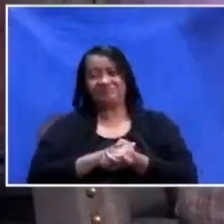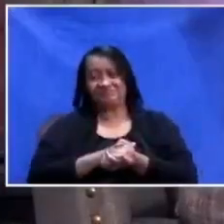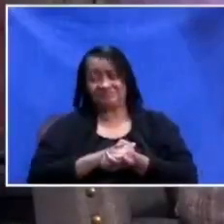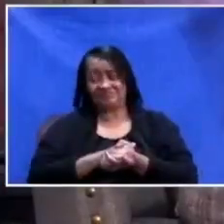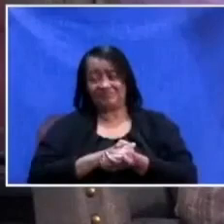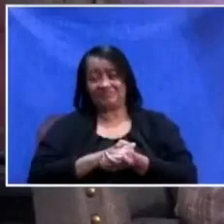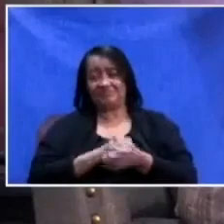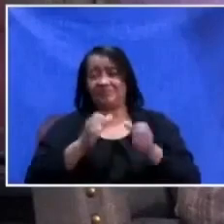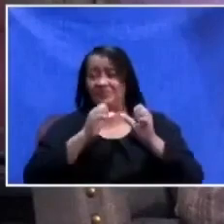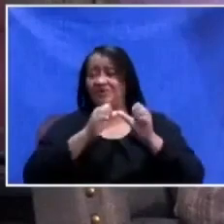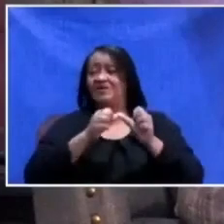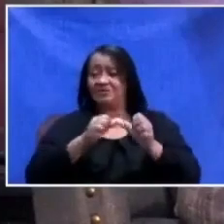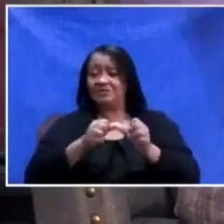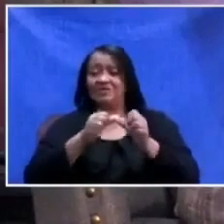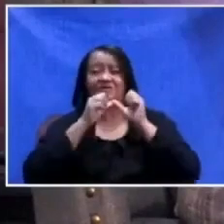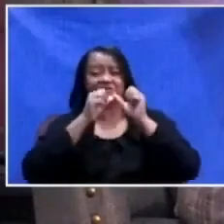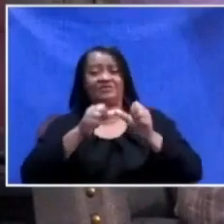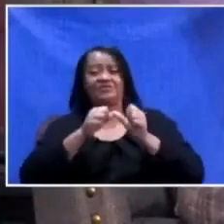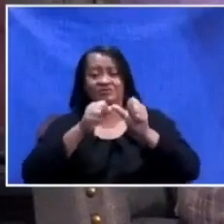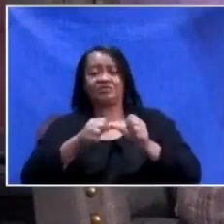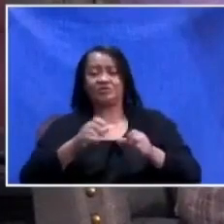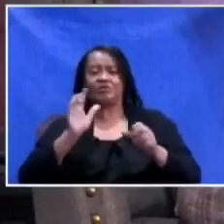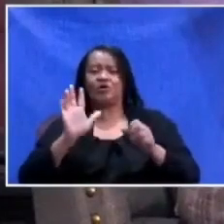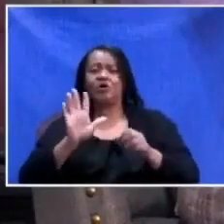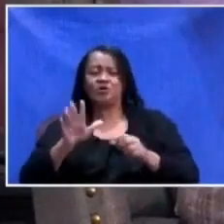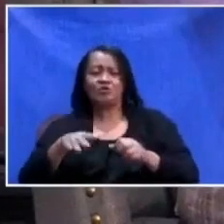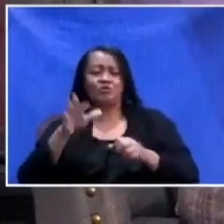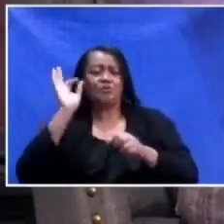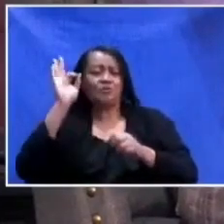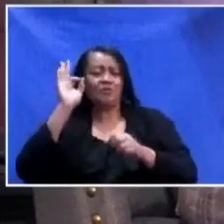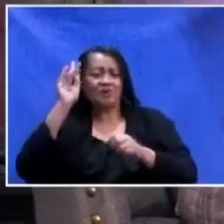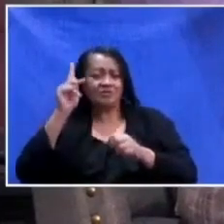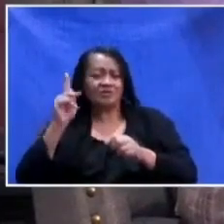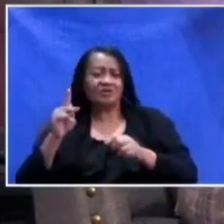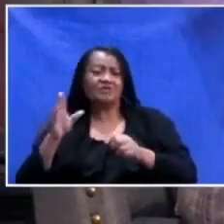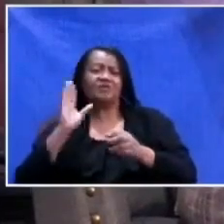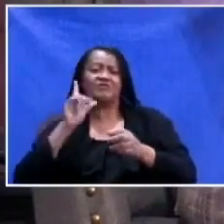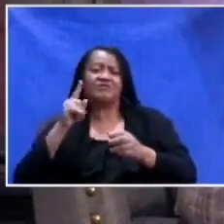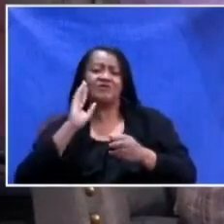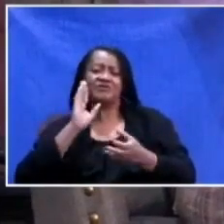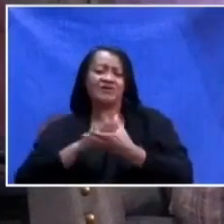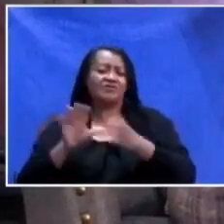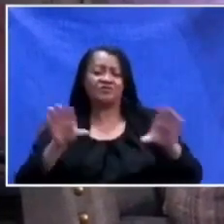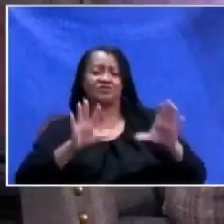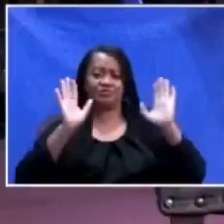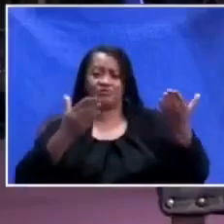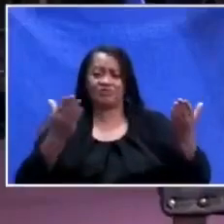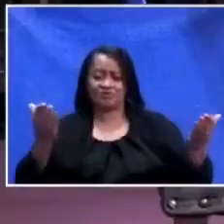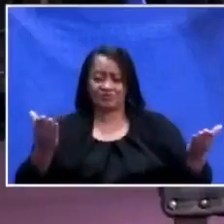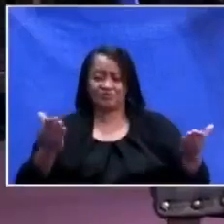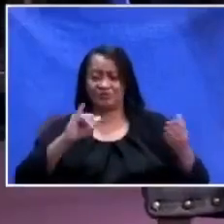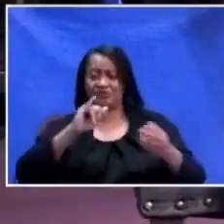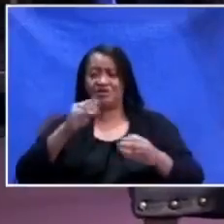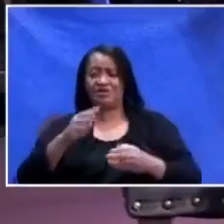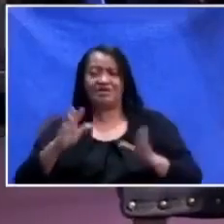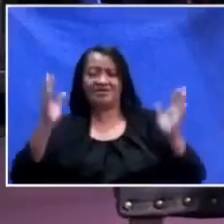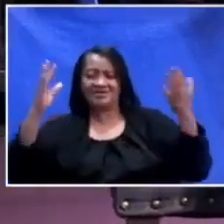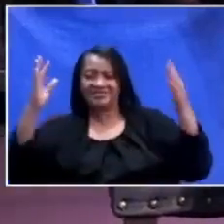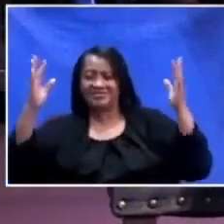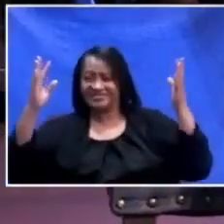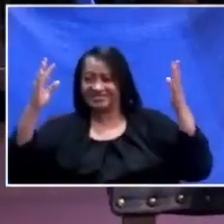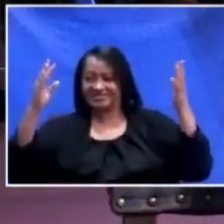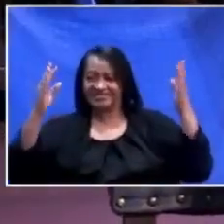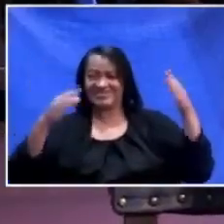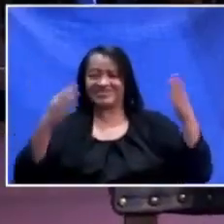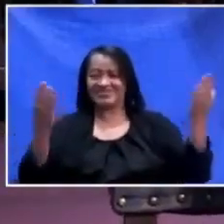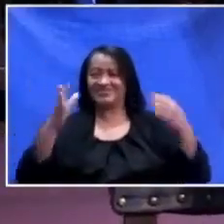Yeah. And we're going to keep it up, too, because you guys are such great leaders. Amen. Amen. Amen. Let's have a hand once again for our pastor and